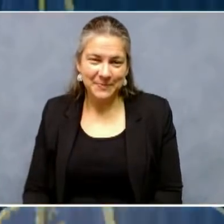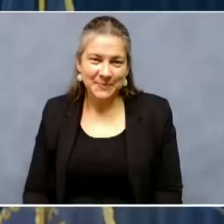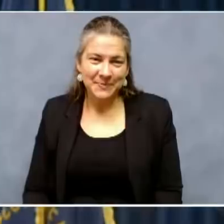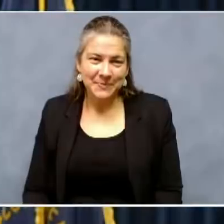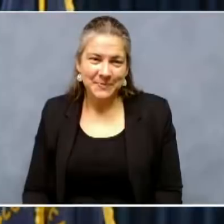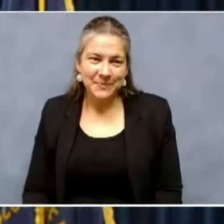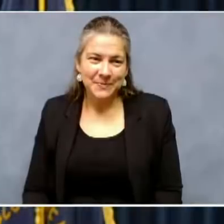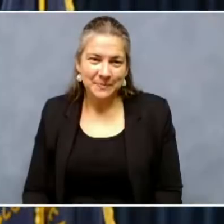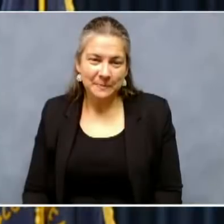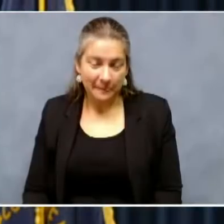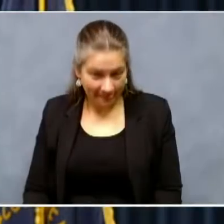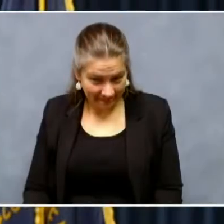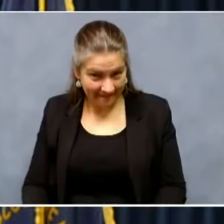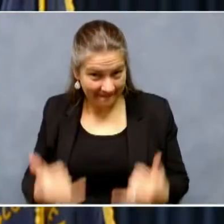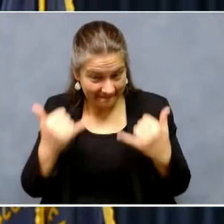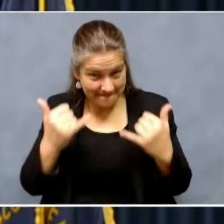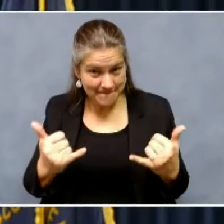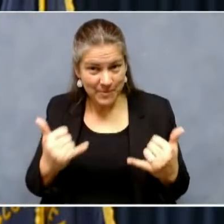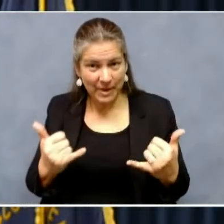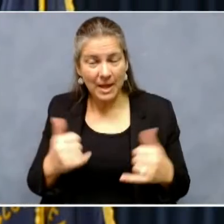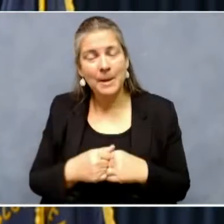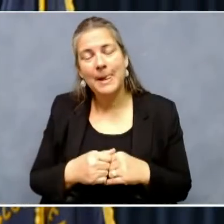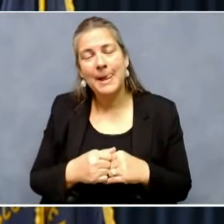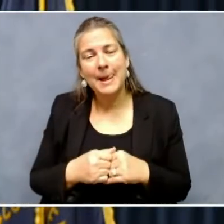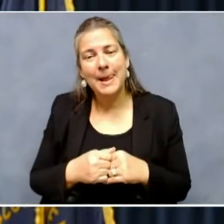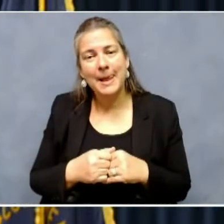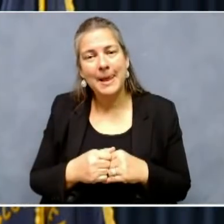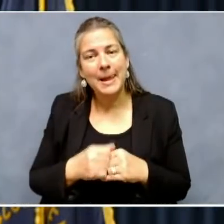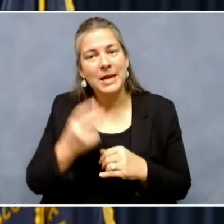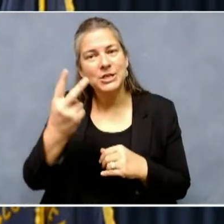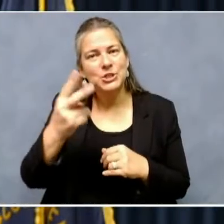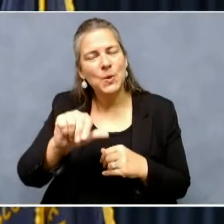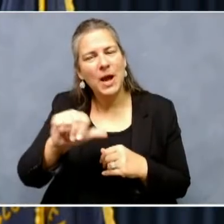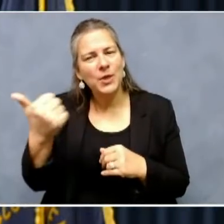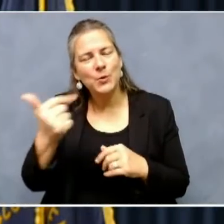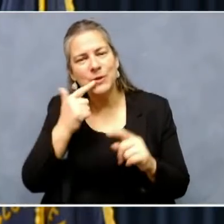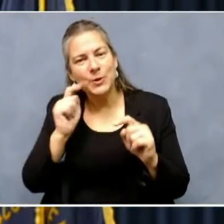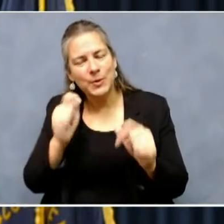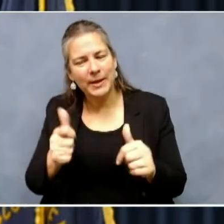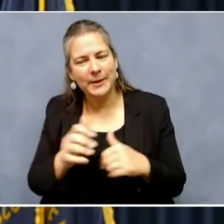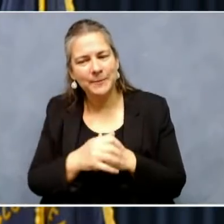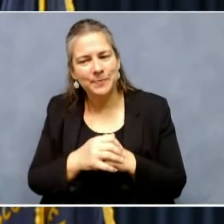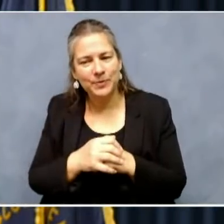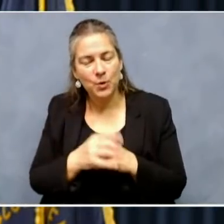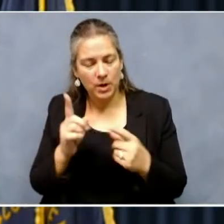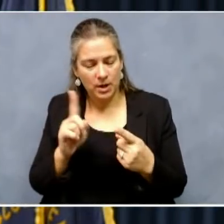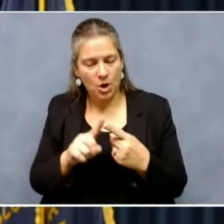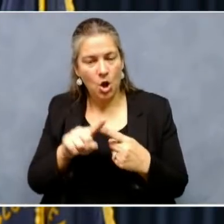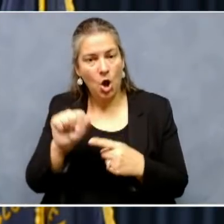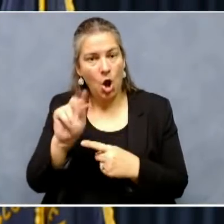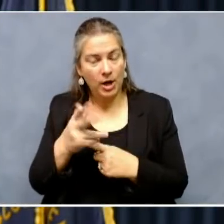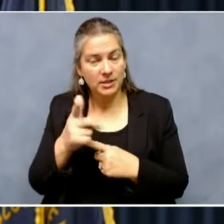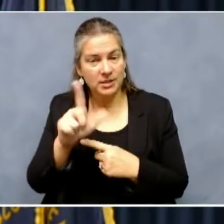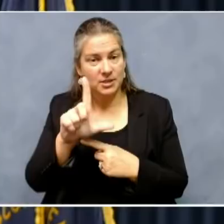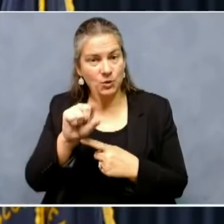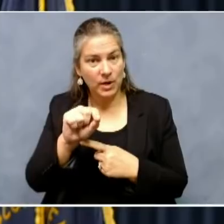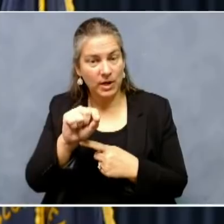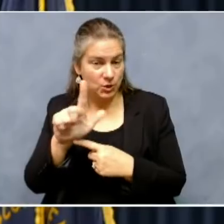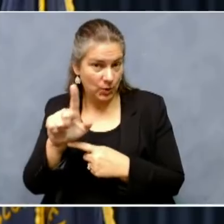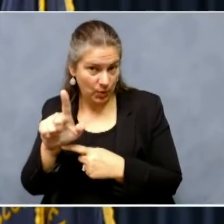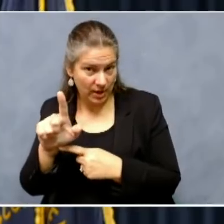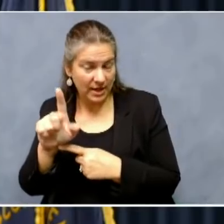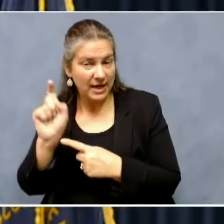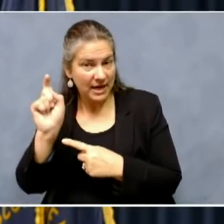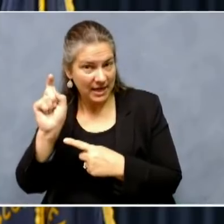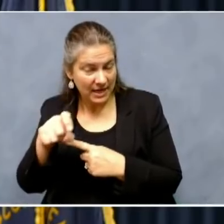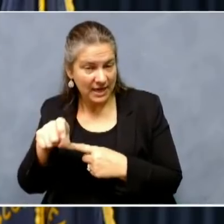And finally, just 2 other quick things. One, August 2021, neat statistic outside